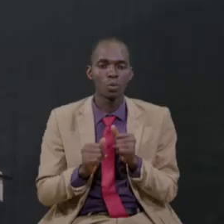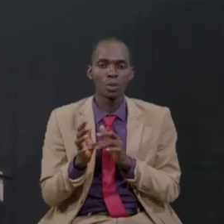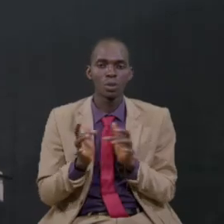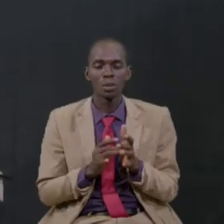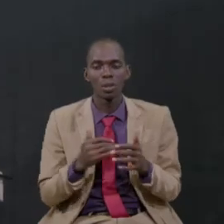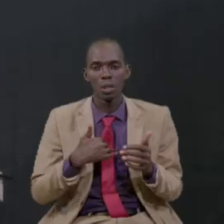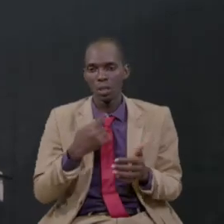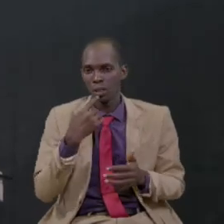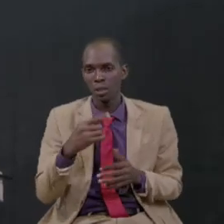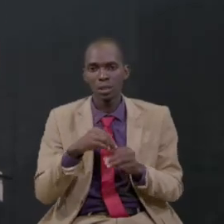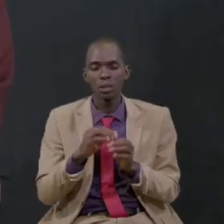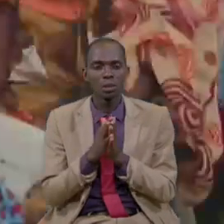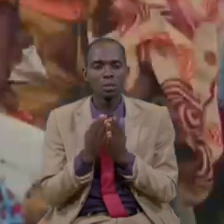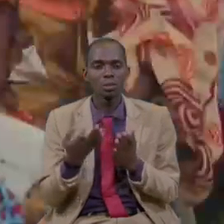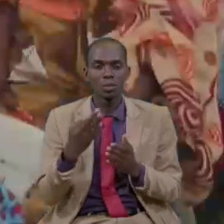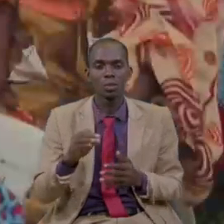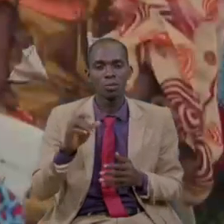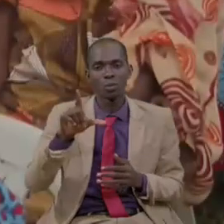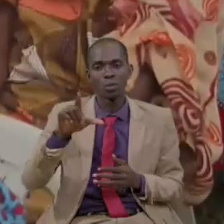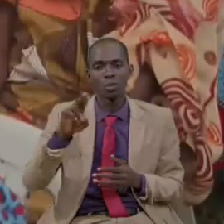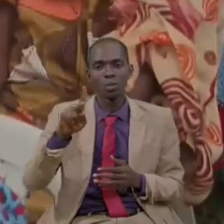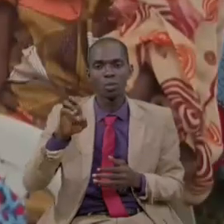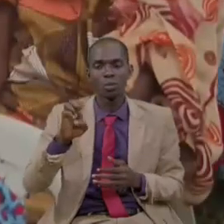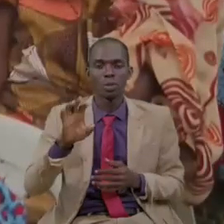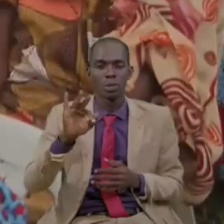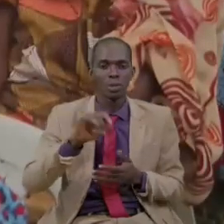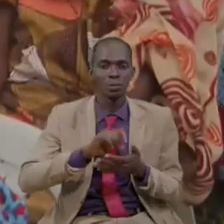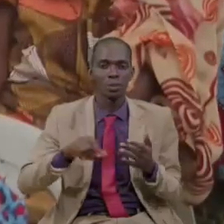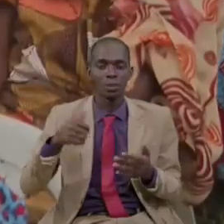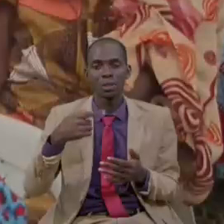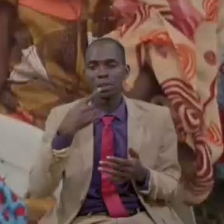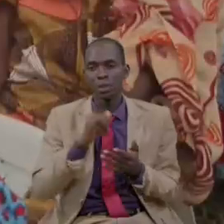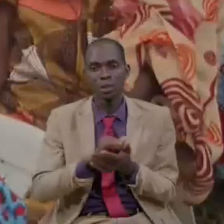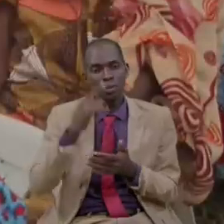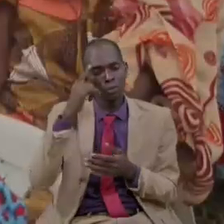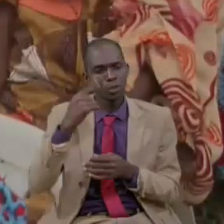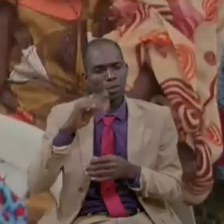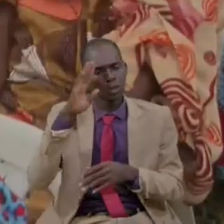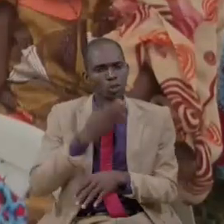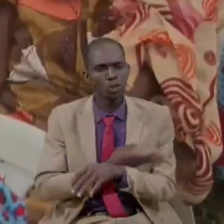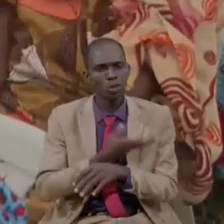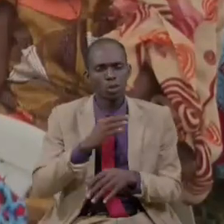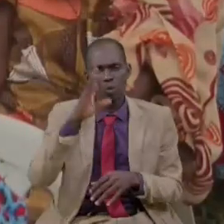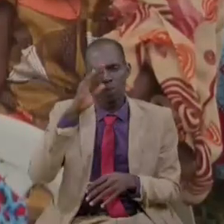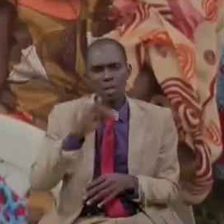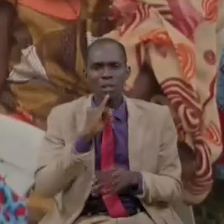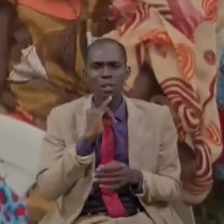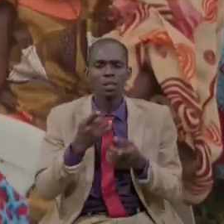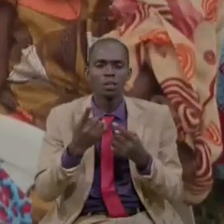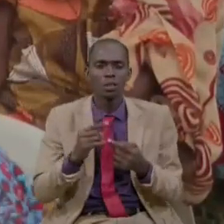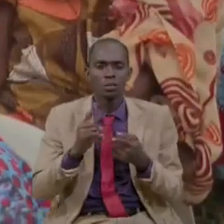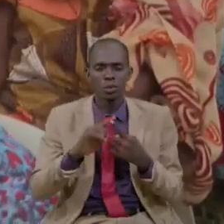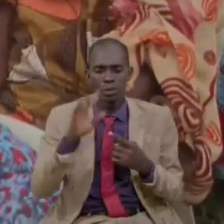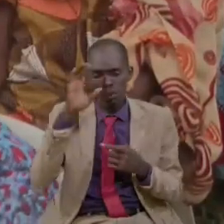19, verse 10. It says, for the Son of Man is come to seek and to